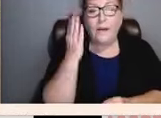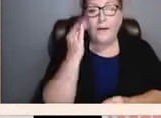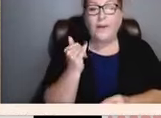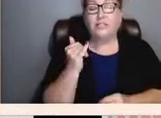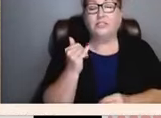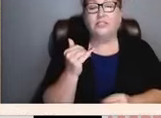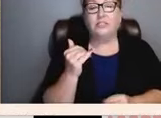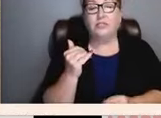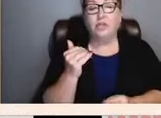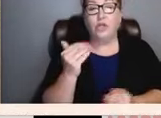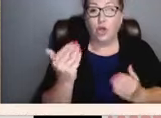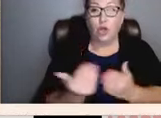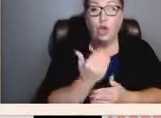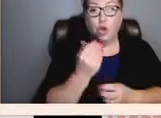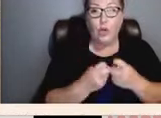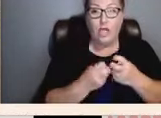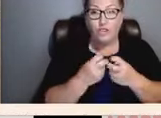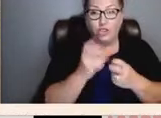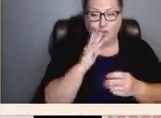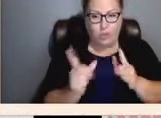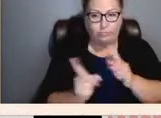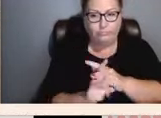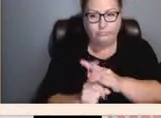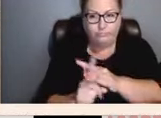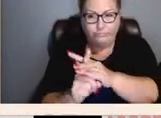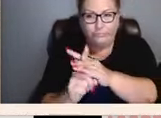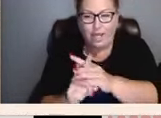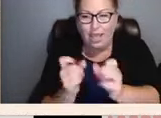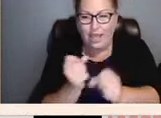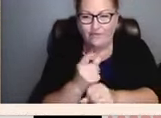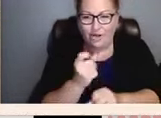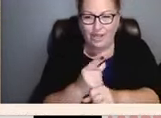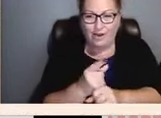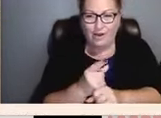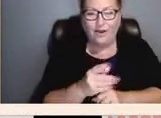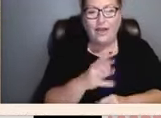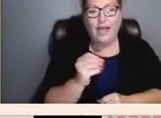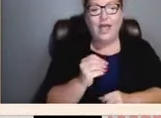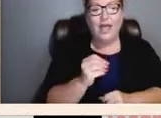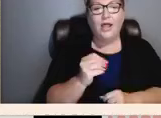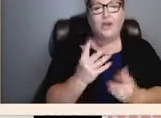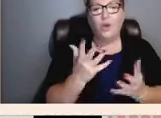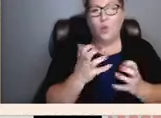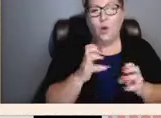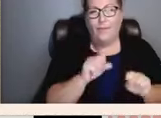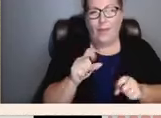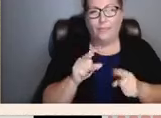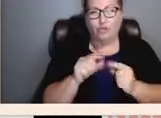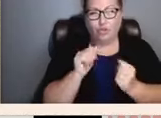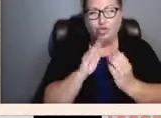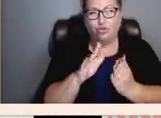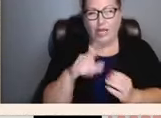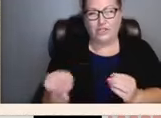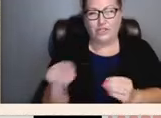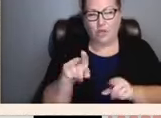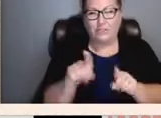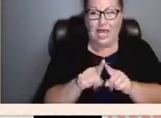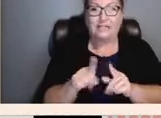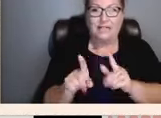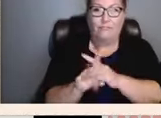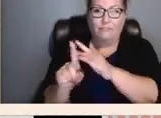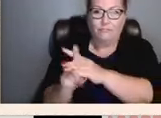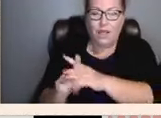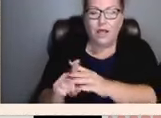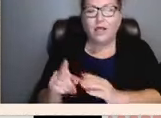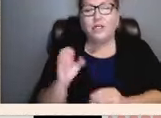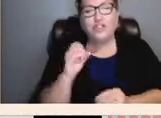issues will arise each year and you will want to be able to address those as they come. So just consider that